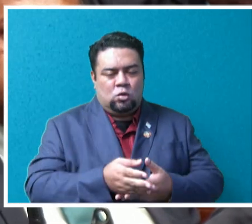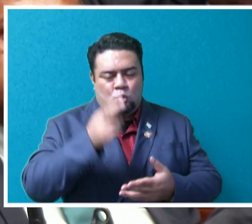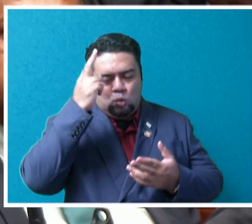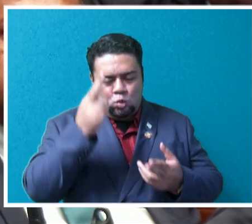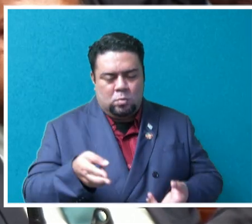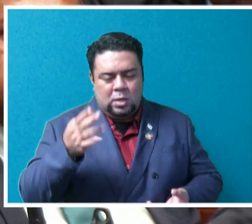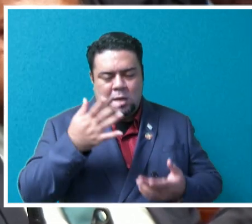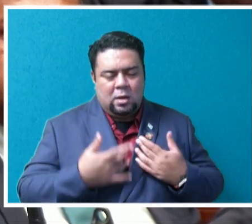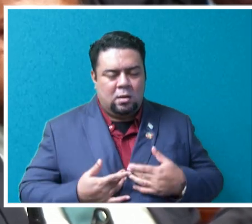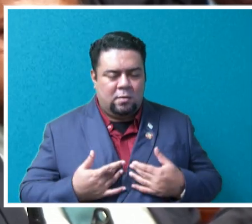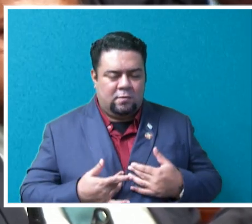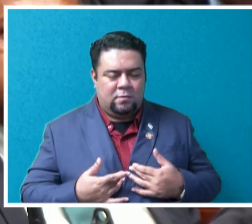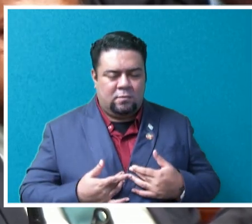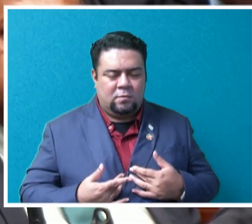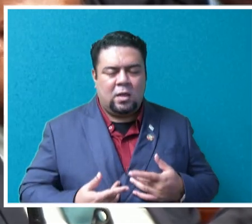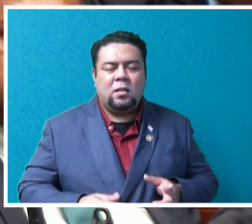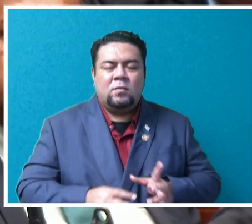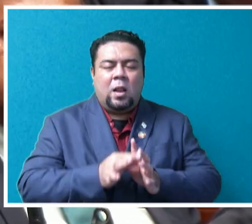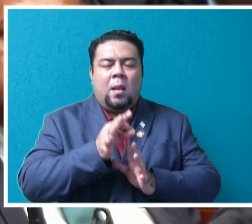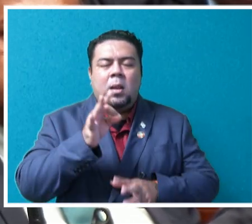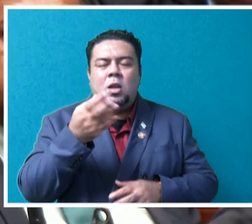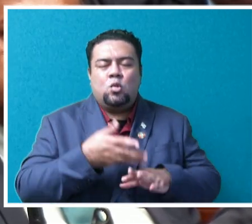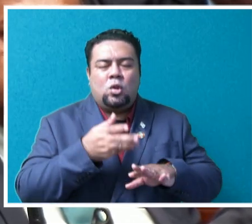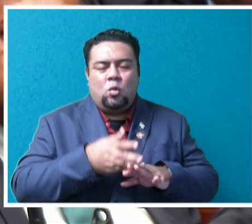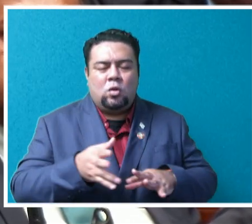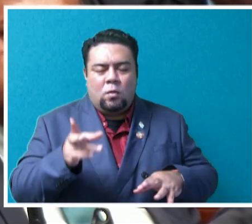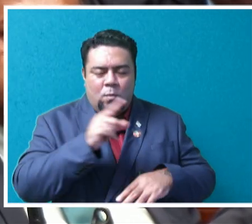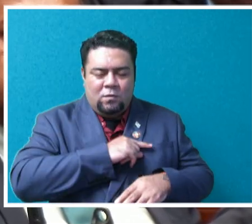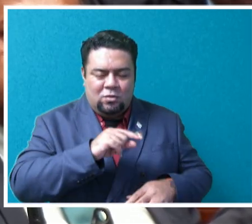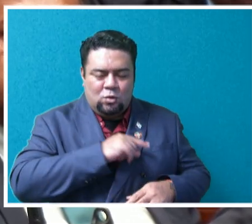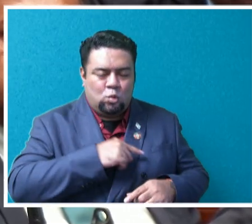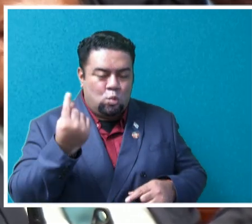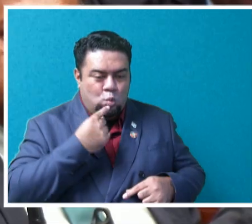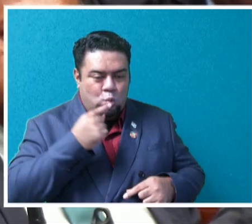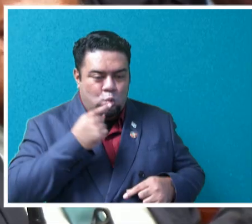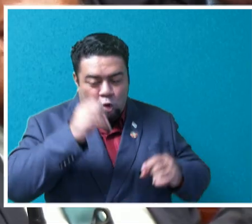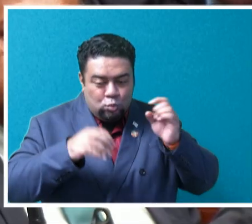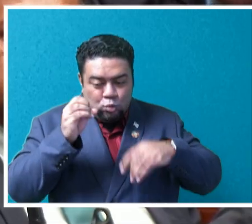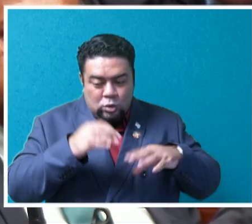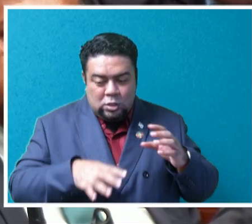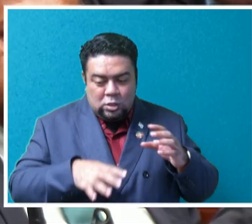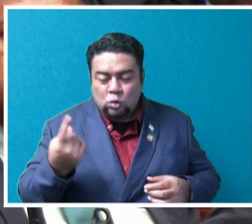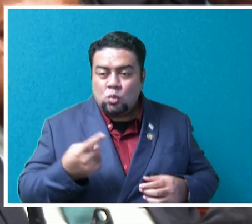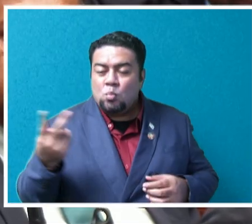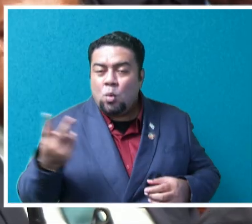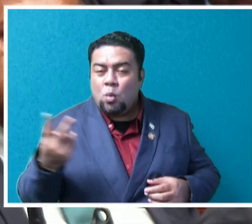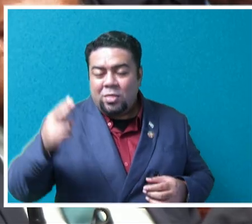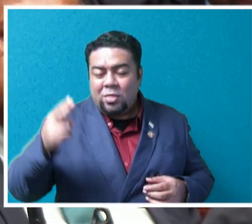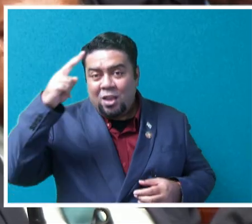developing a new generation of professionals who will contribute to both national